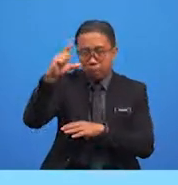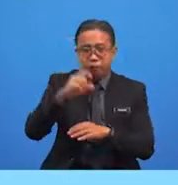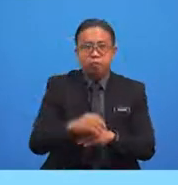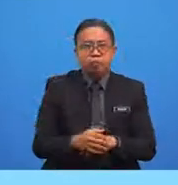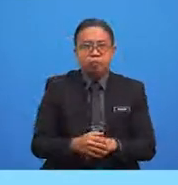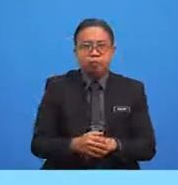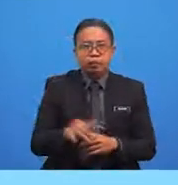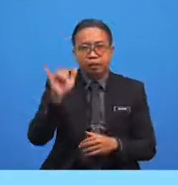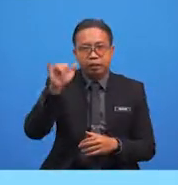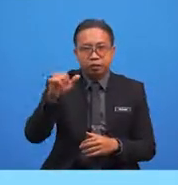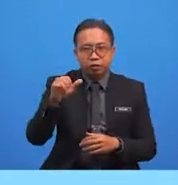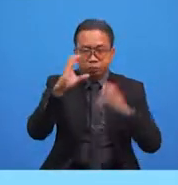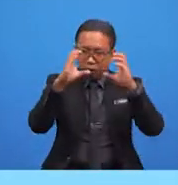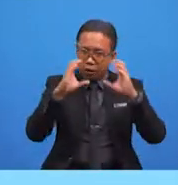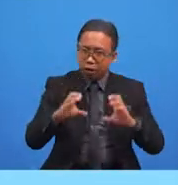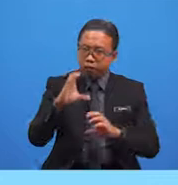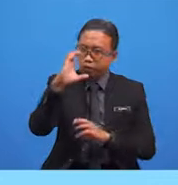Yes, paragraph C.